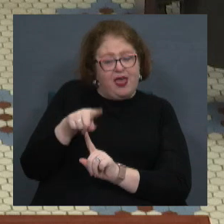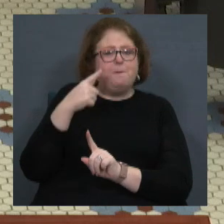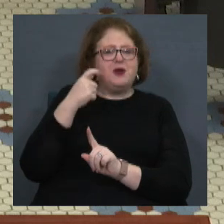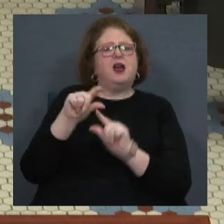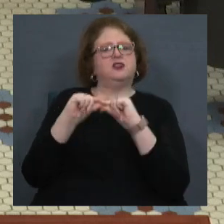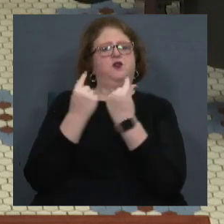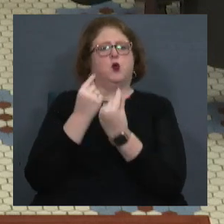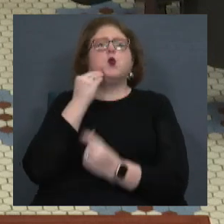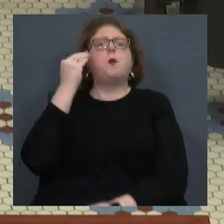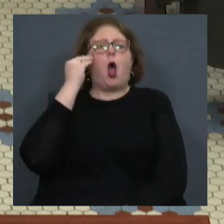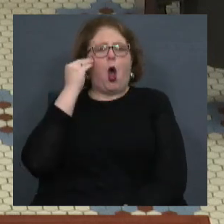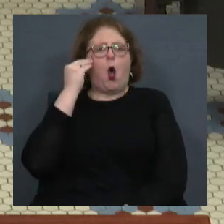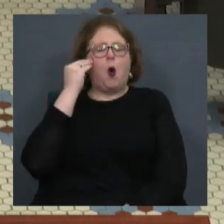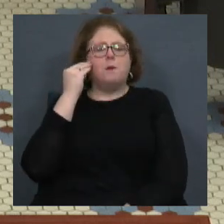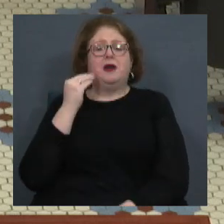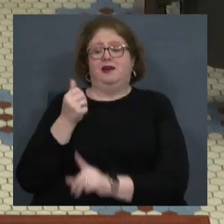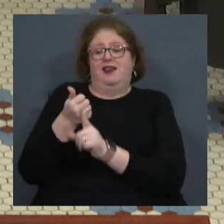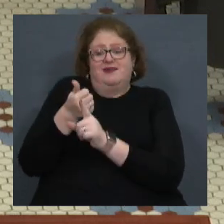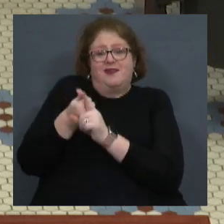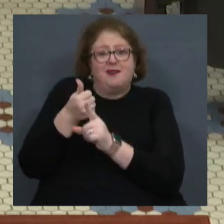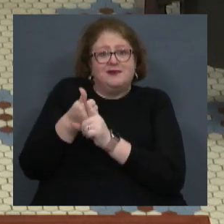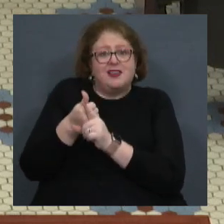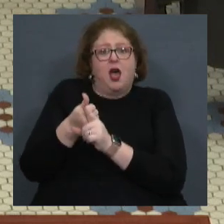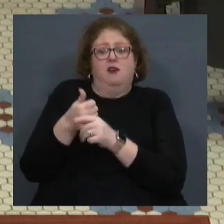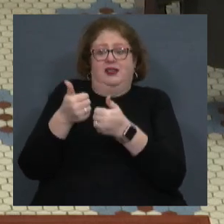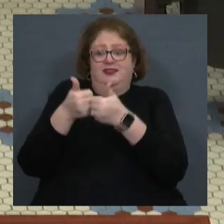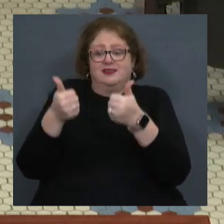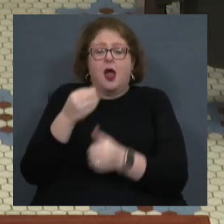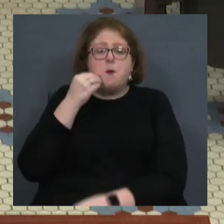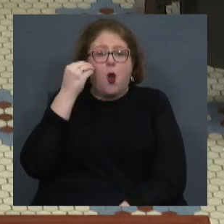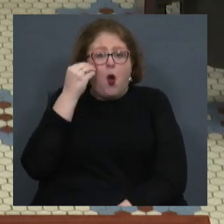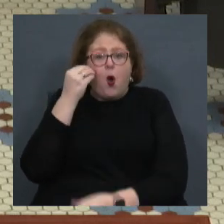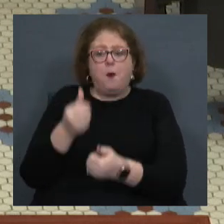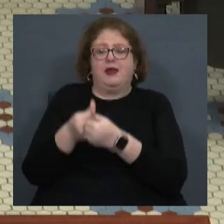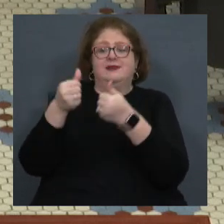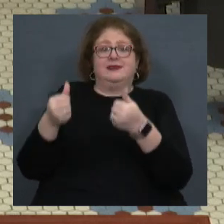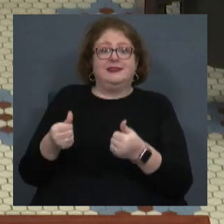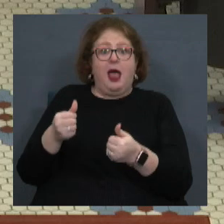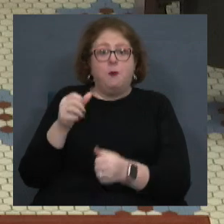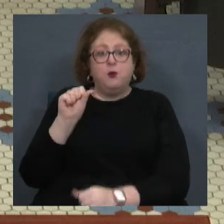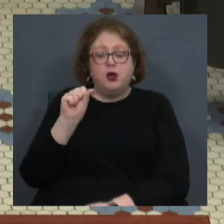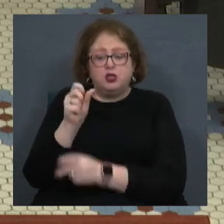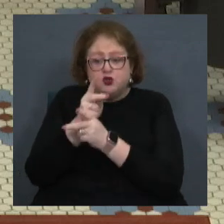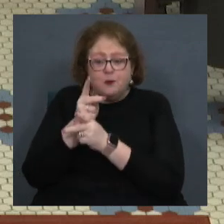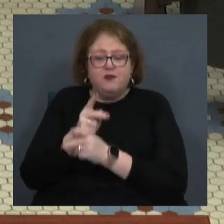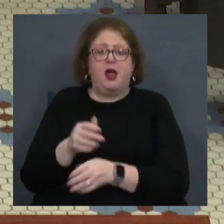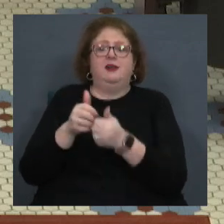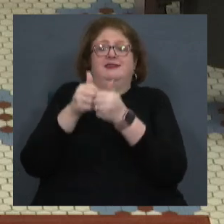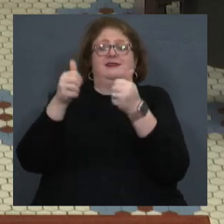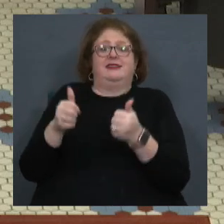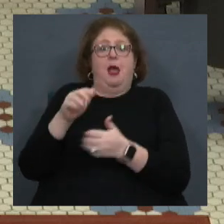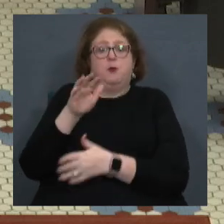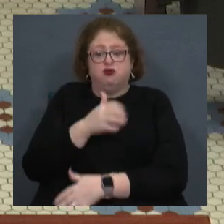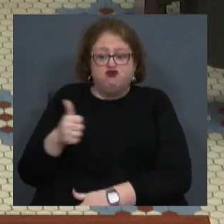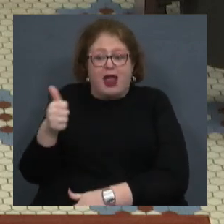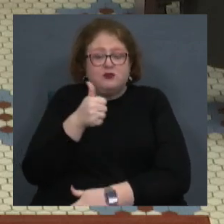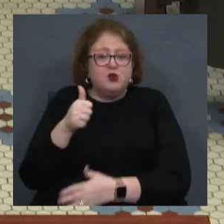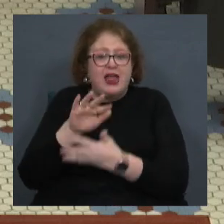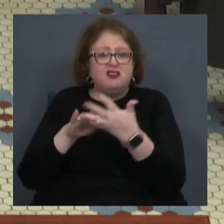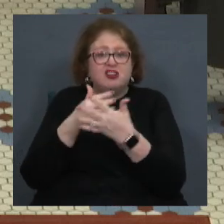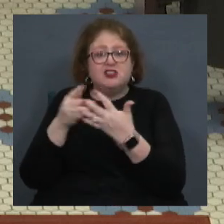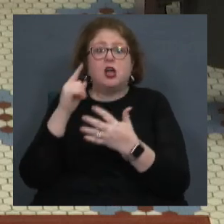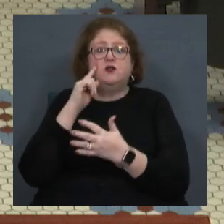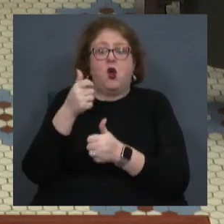be impractical to provide a separate home with a separate supervisor and separate transportation schedule for each